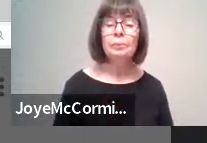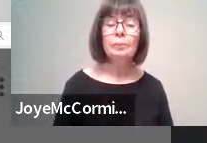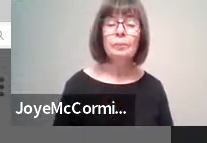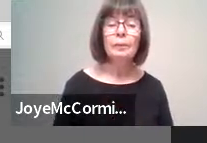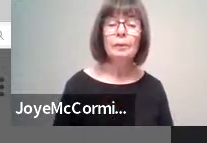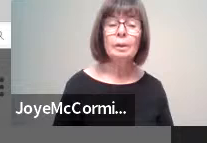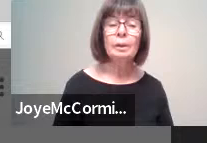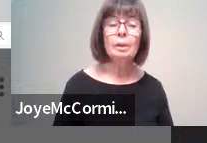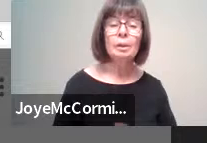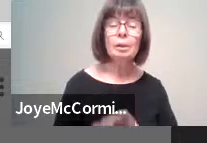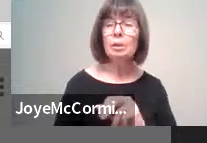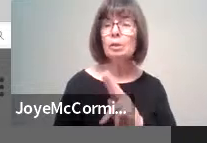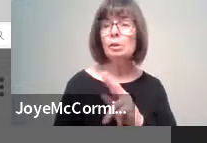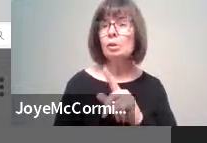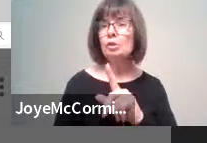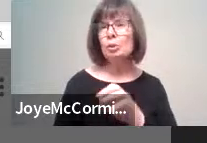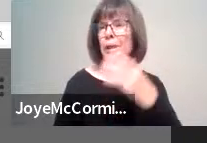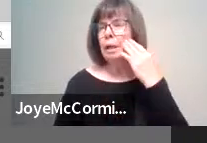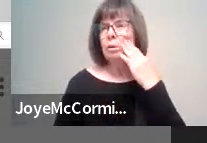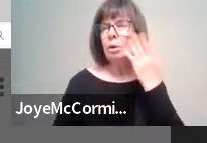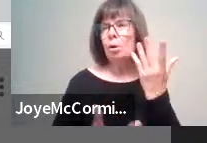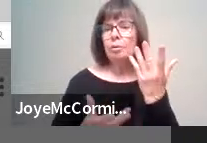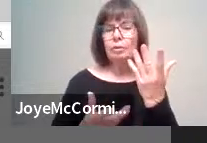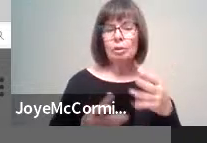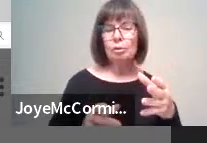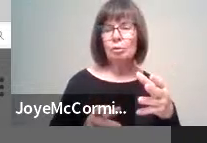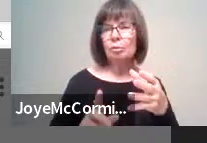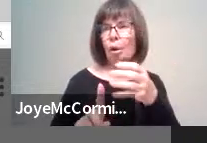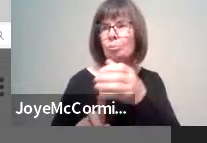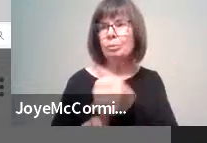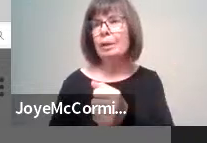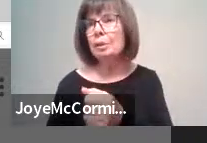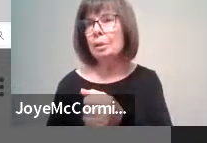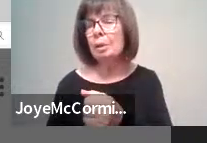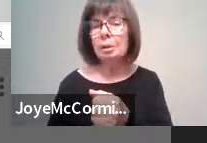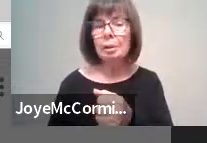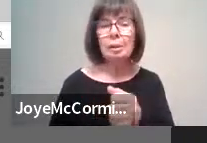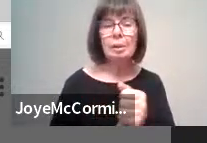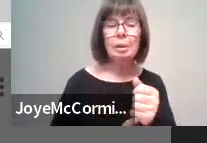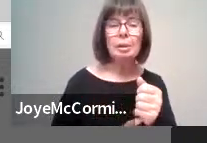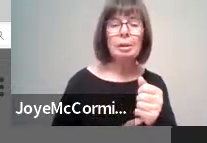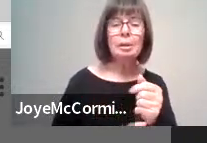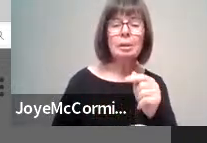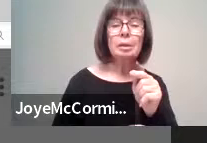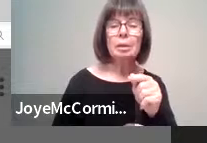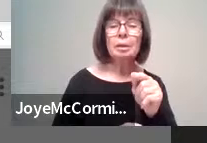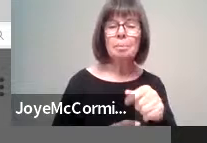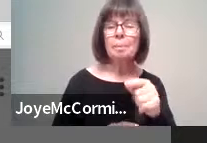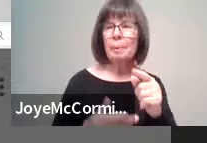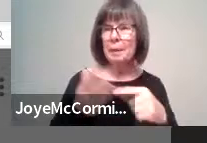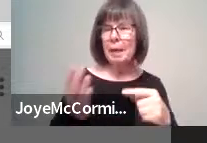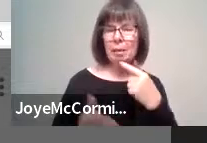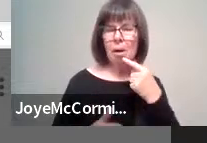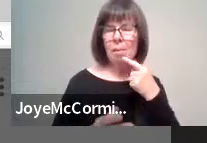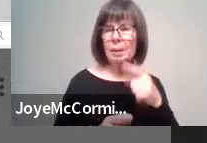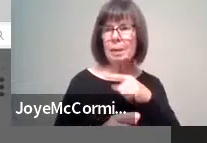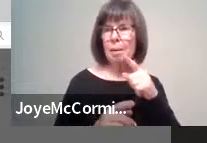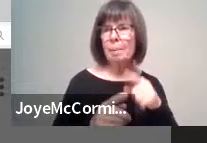Julie, I don't know if you captured this from Dr. Rhodes' comment about the skepticism,